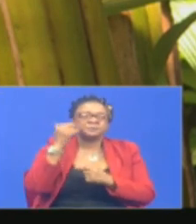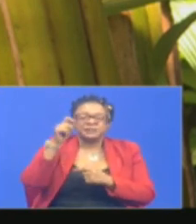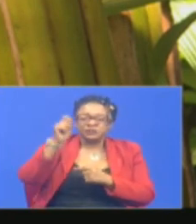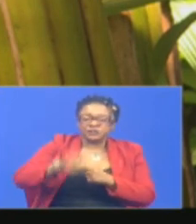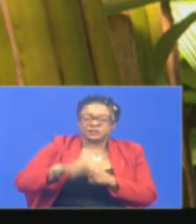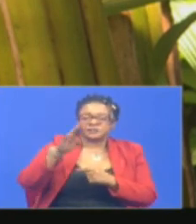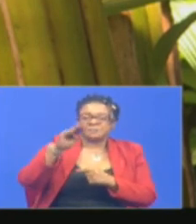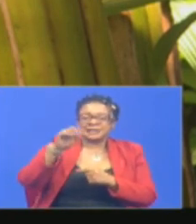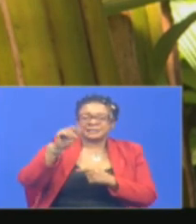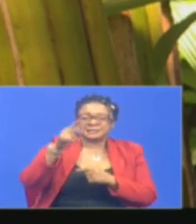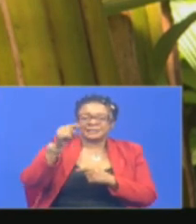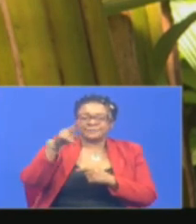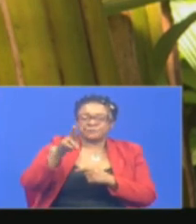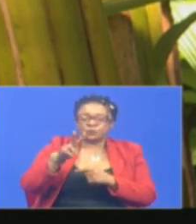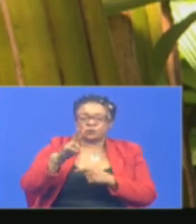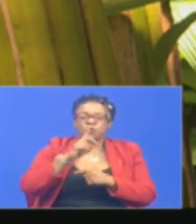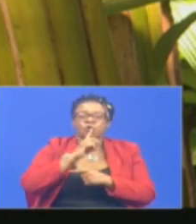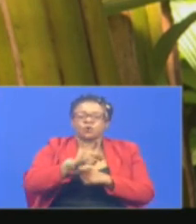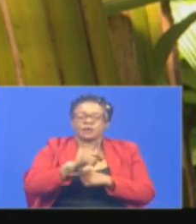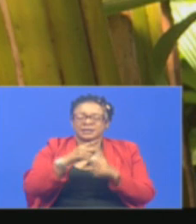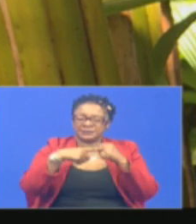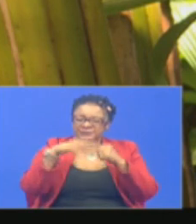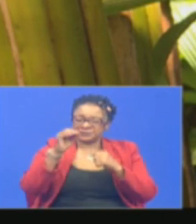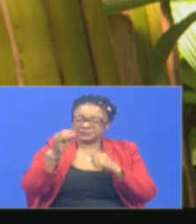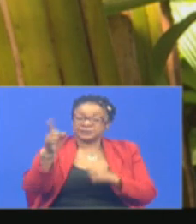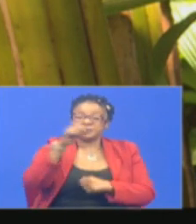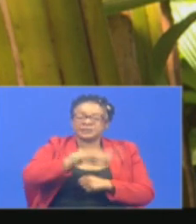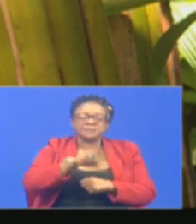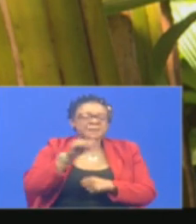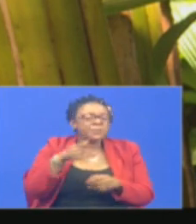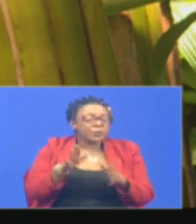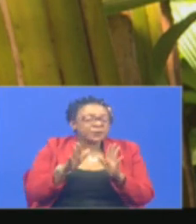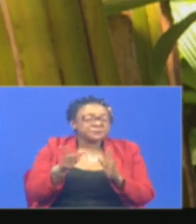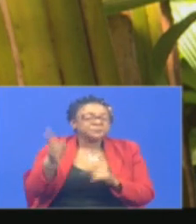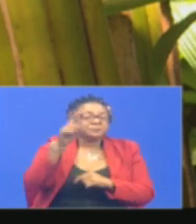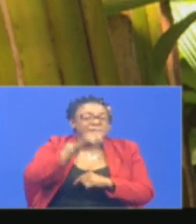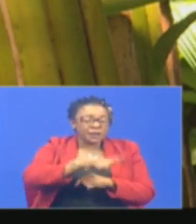order 60 days. By the way, the day that we got